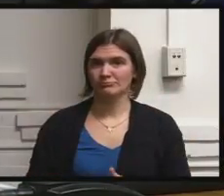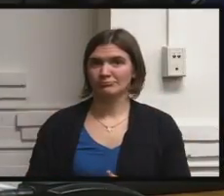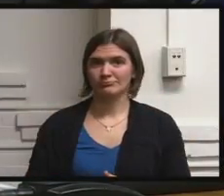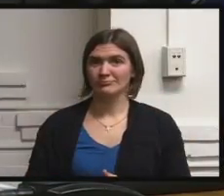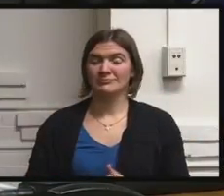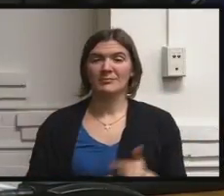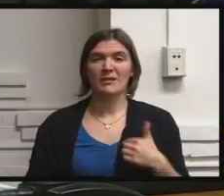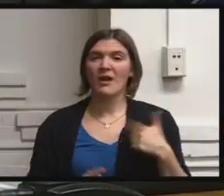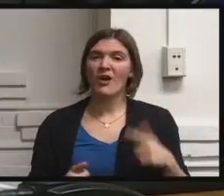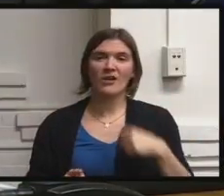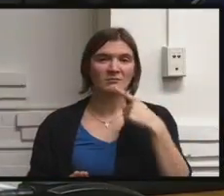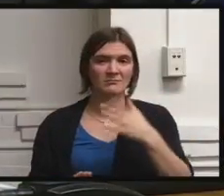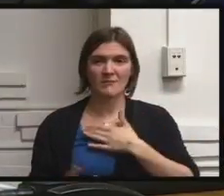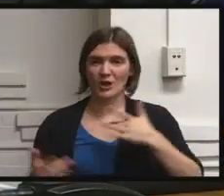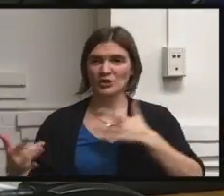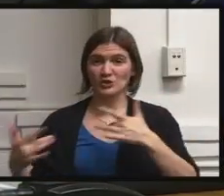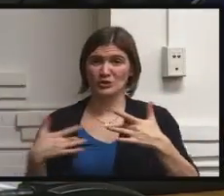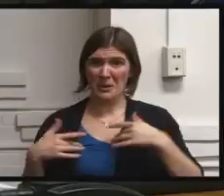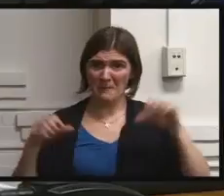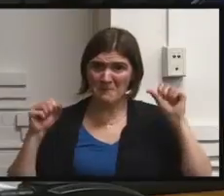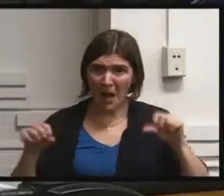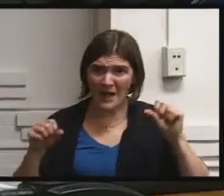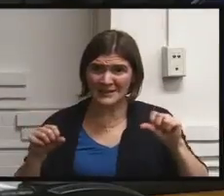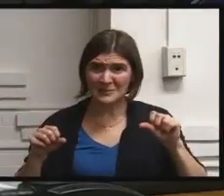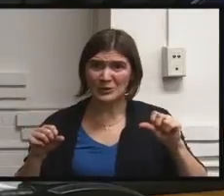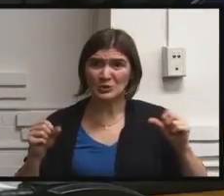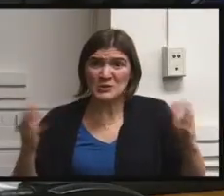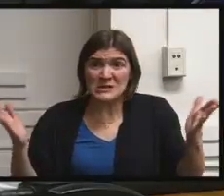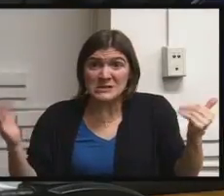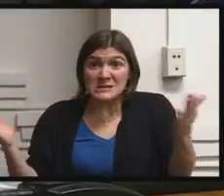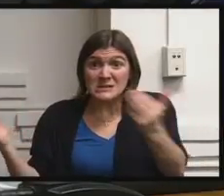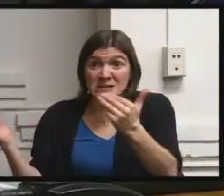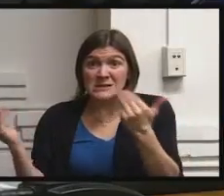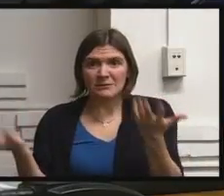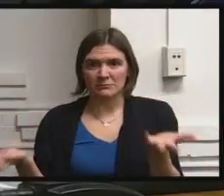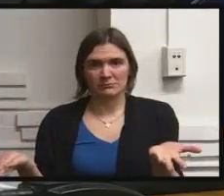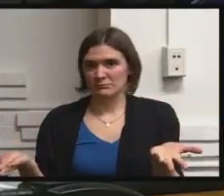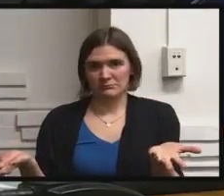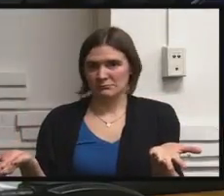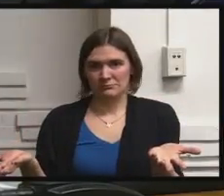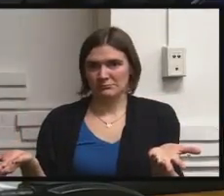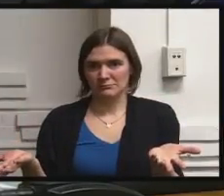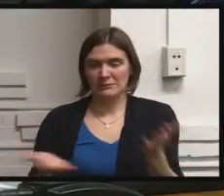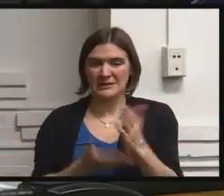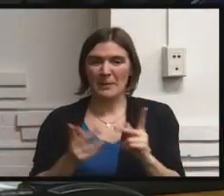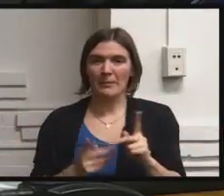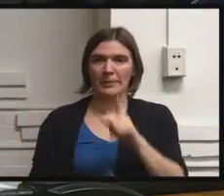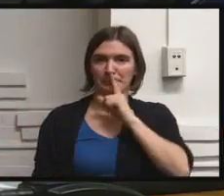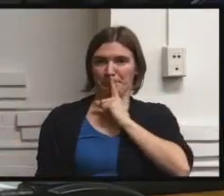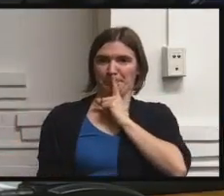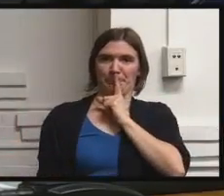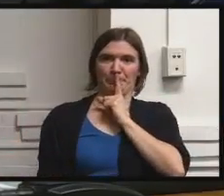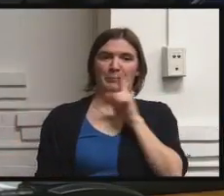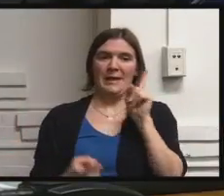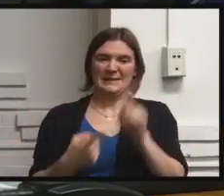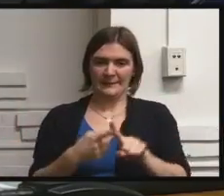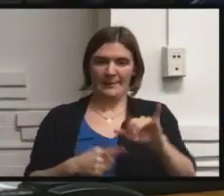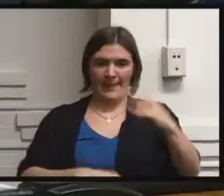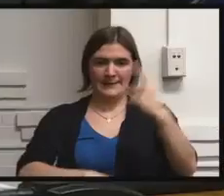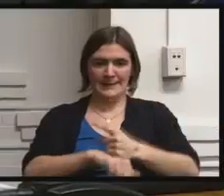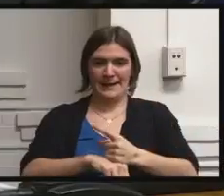I've expressed some concerns about whether that's really possible. Mm-hmm. We don't have to make that